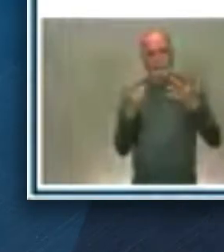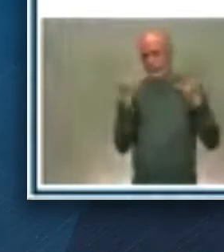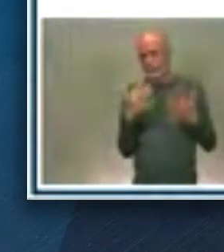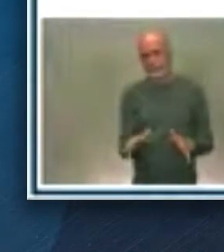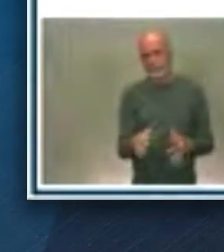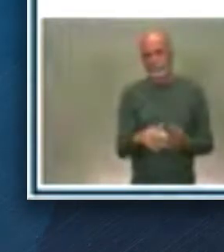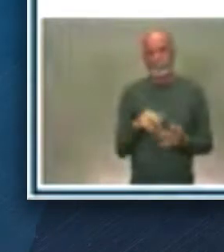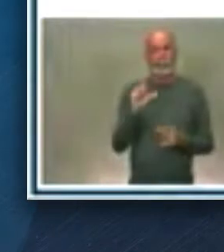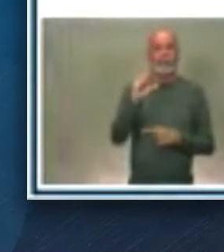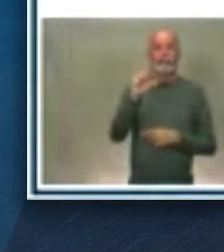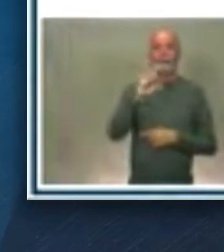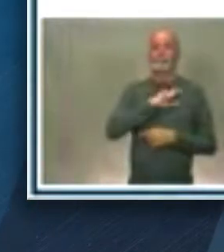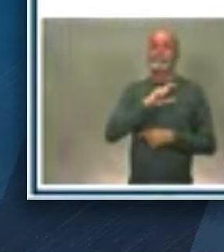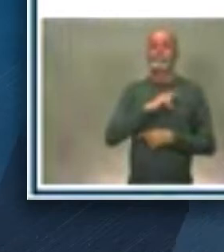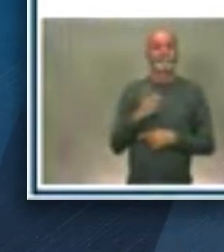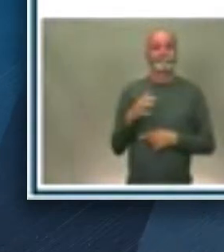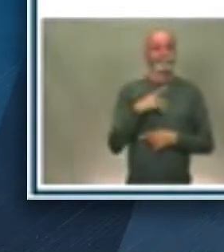to do.